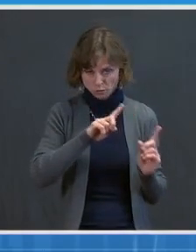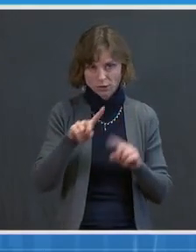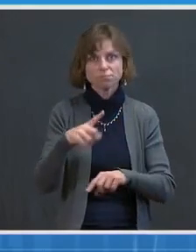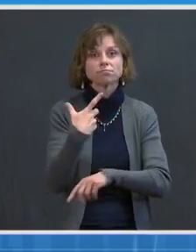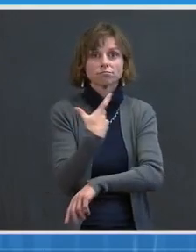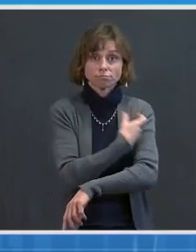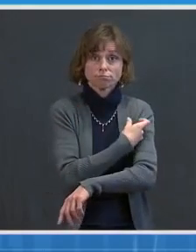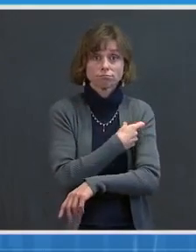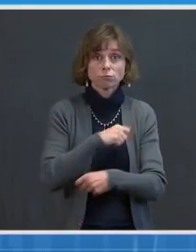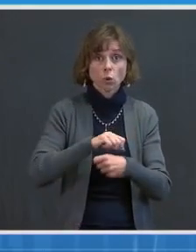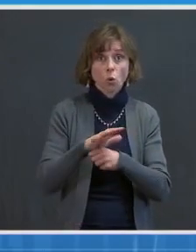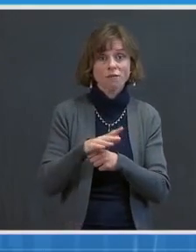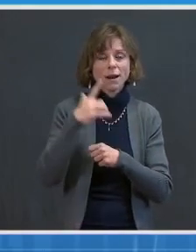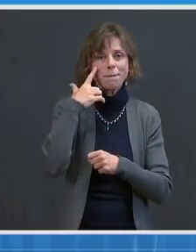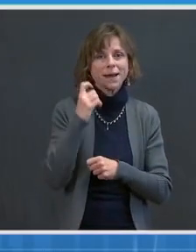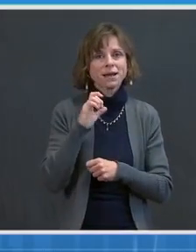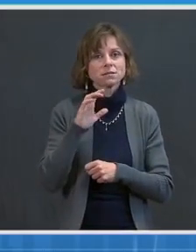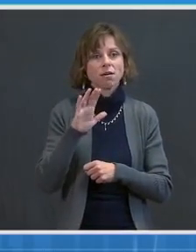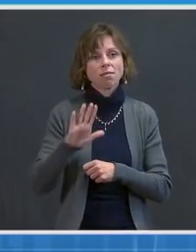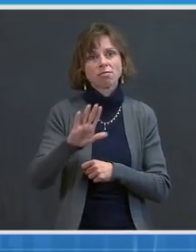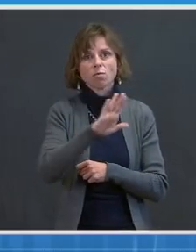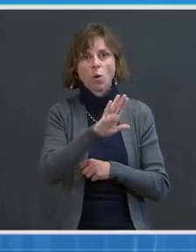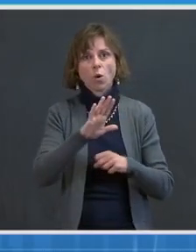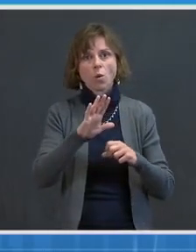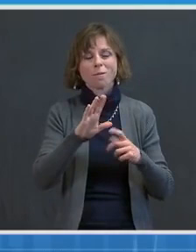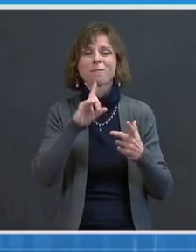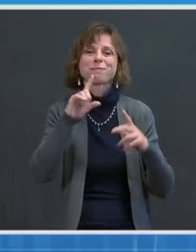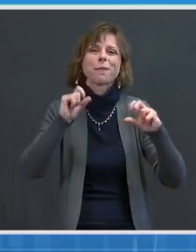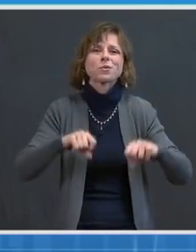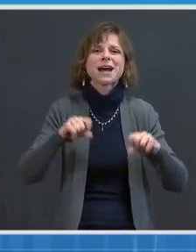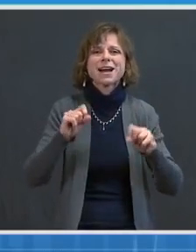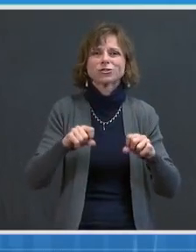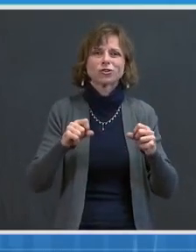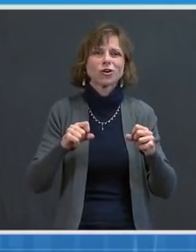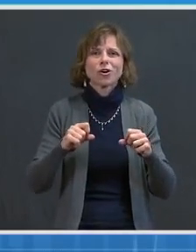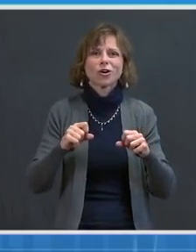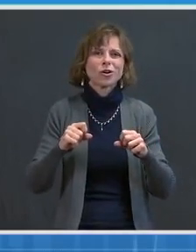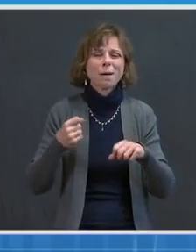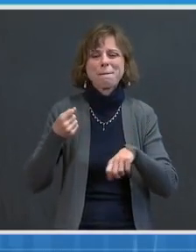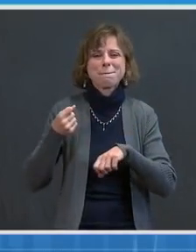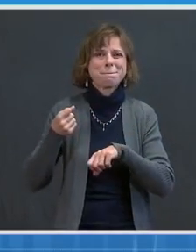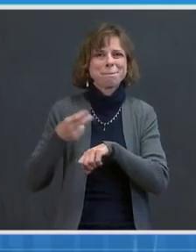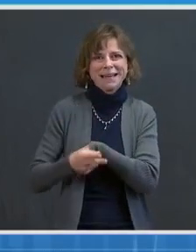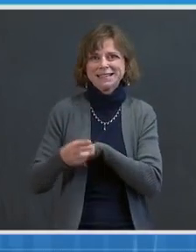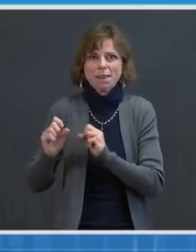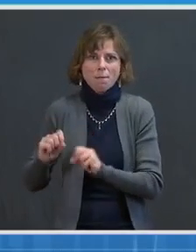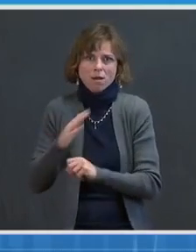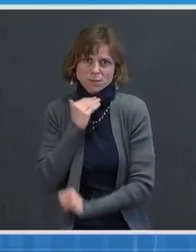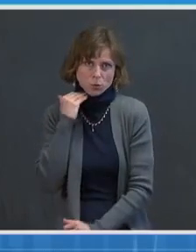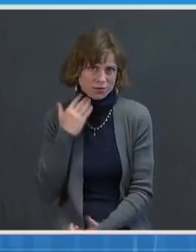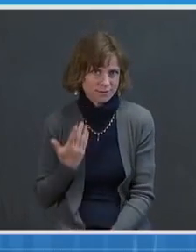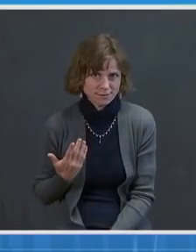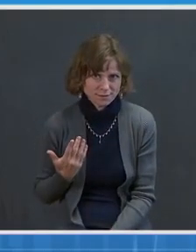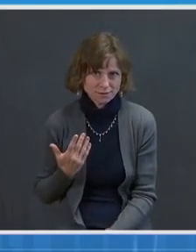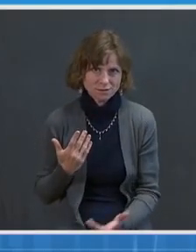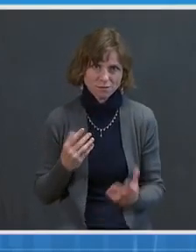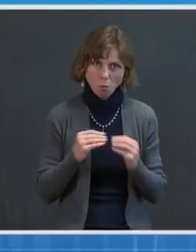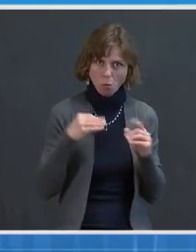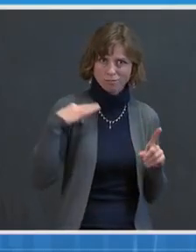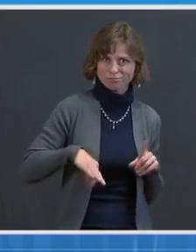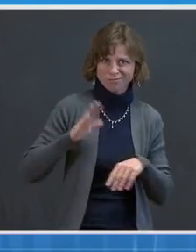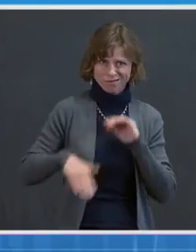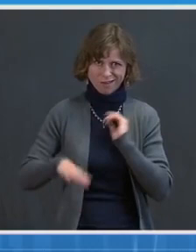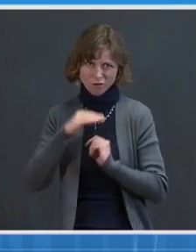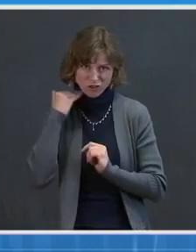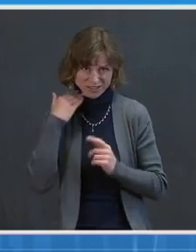vaccine because the potential benefits certainly outweigh the potential risks. And remember, although people